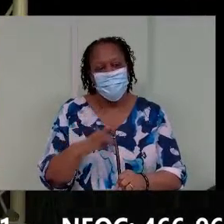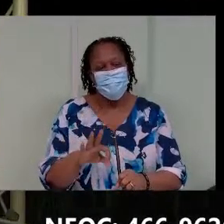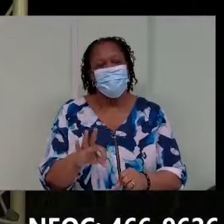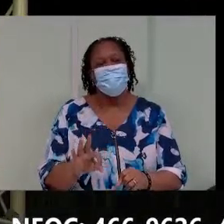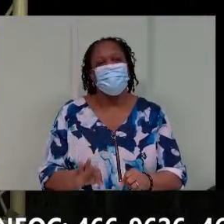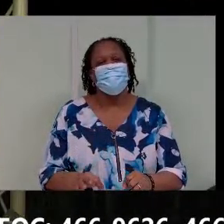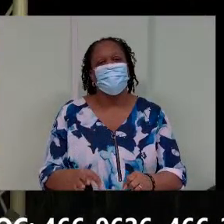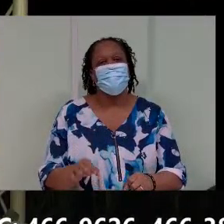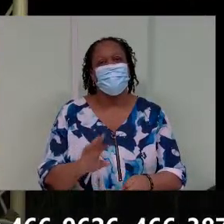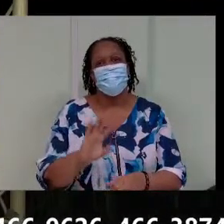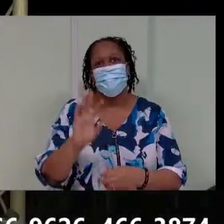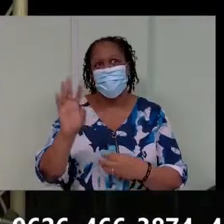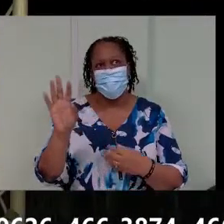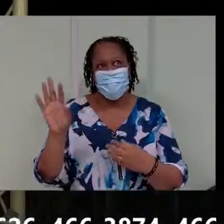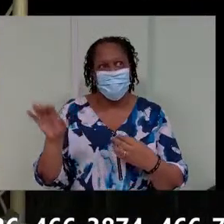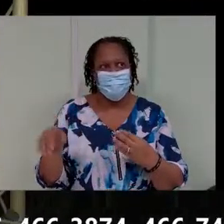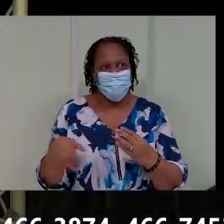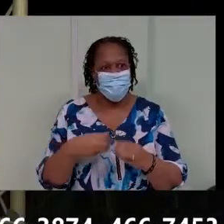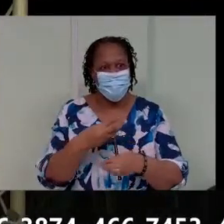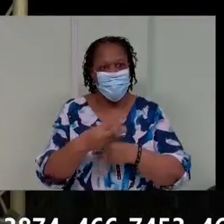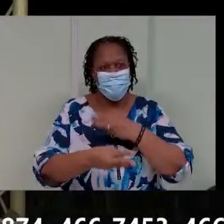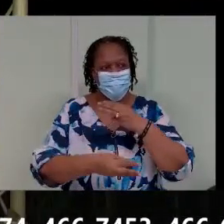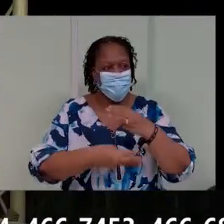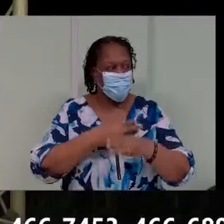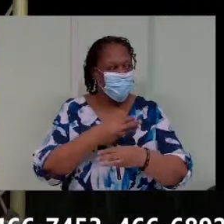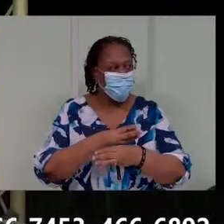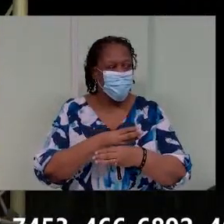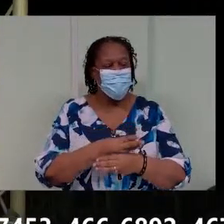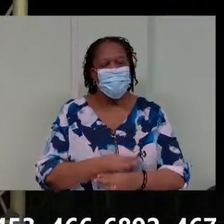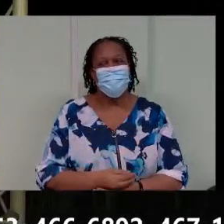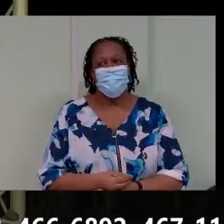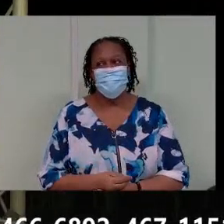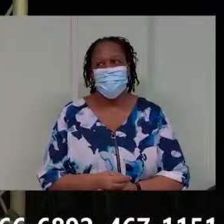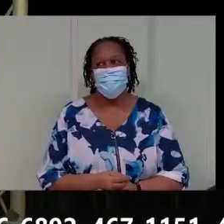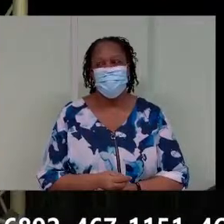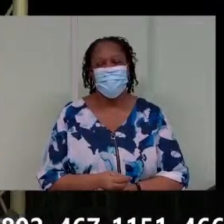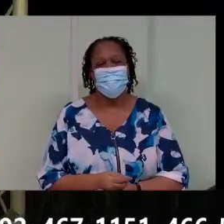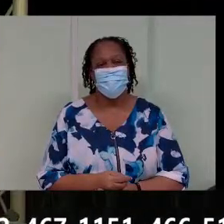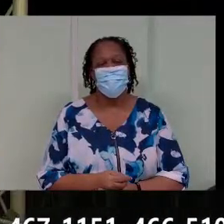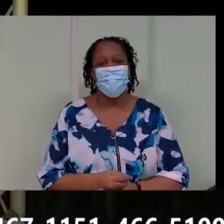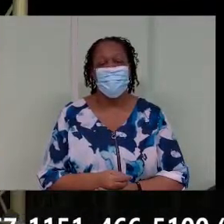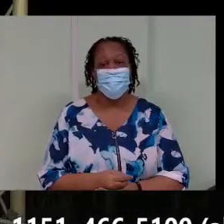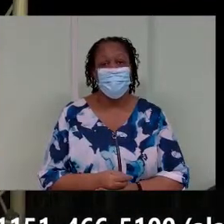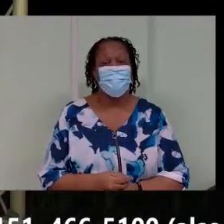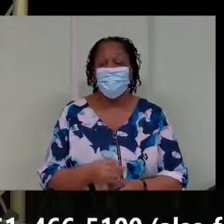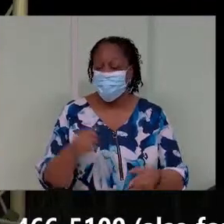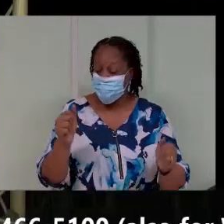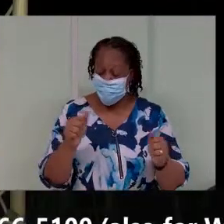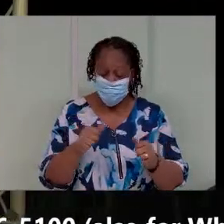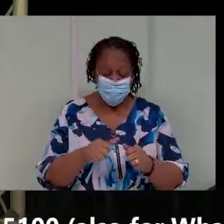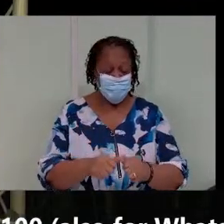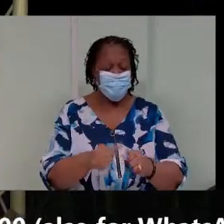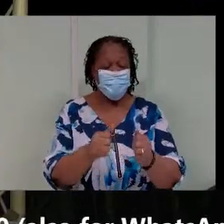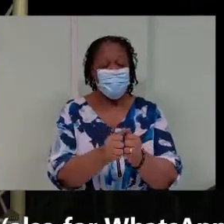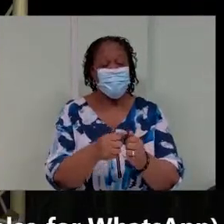COVID-19 global pandemic. As the pandemic, of course, is still with